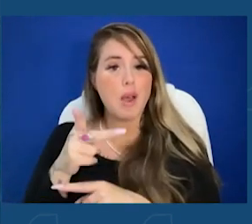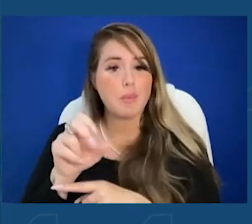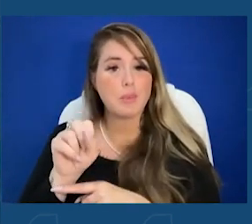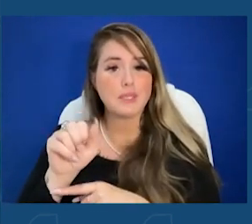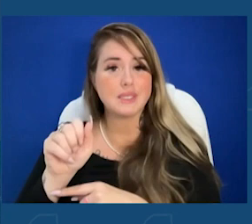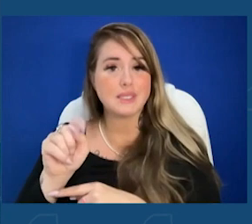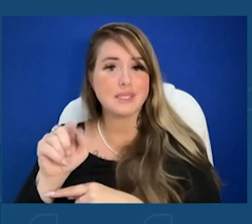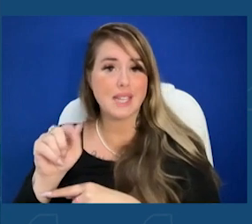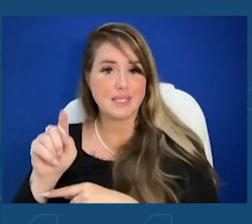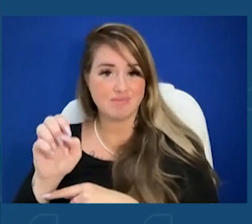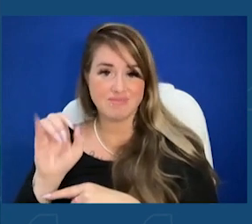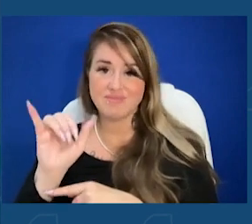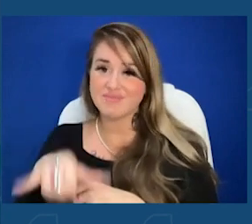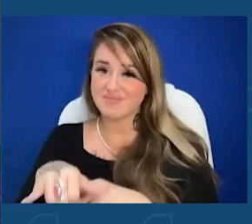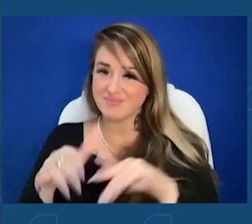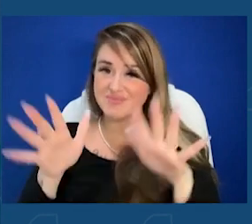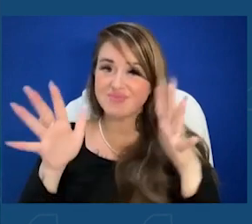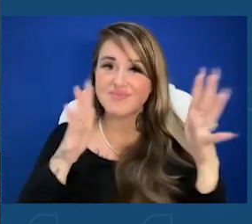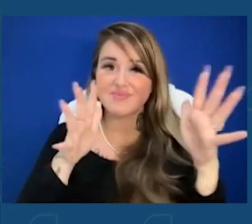very impressive.